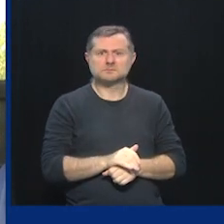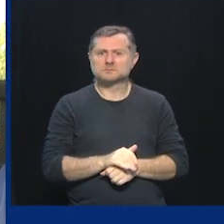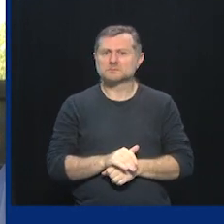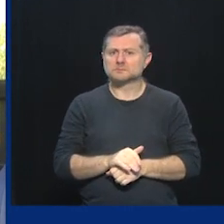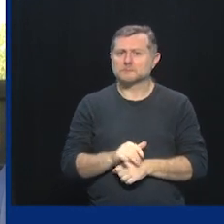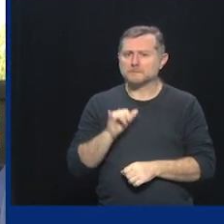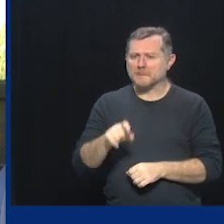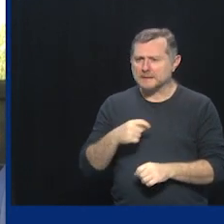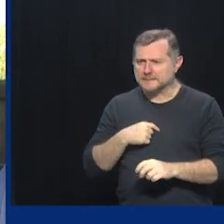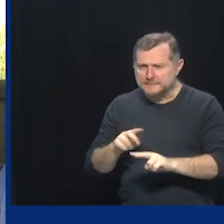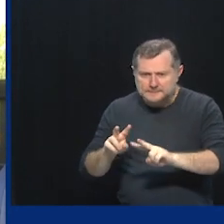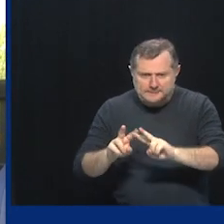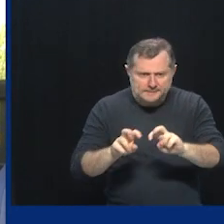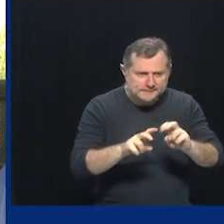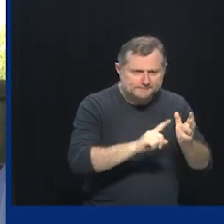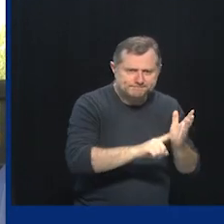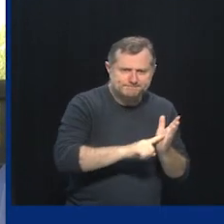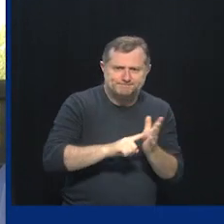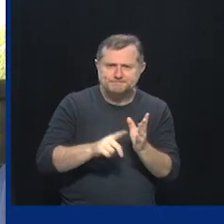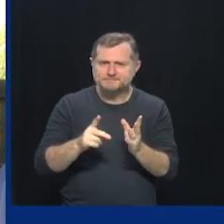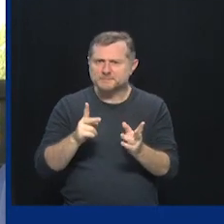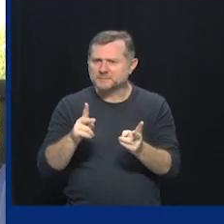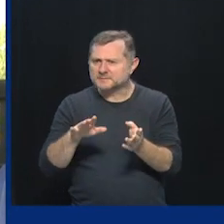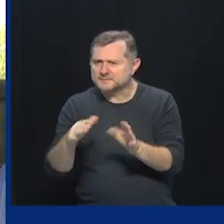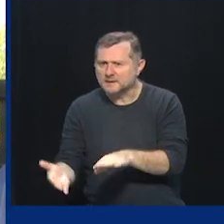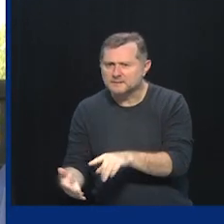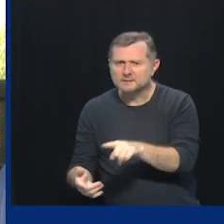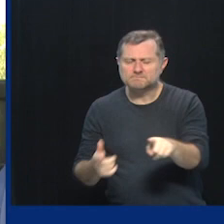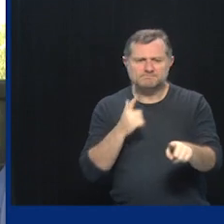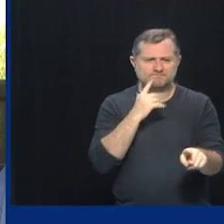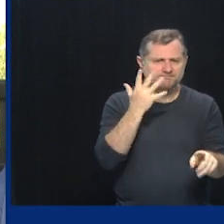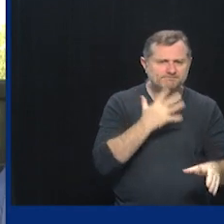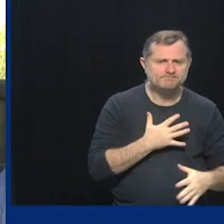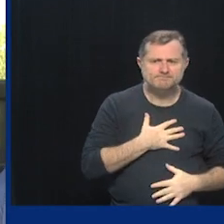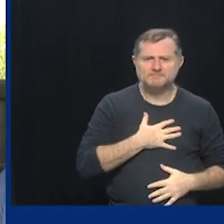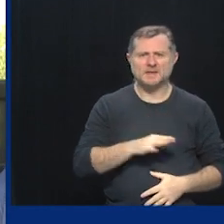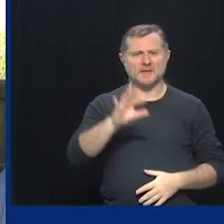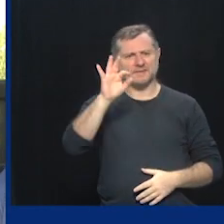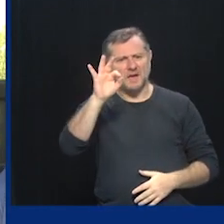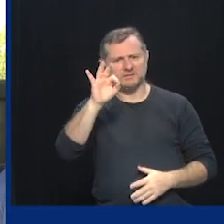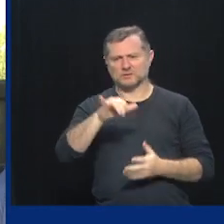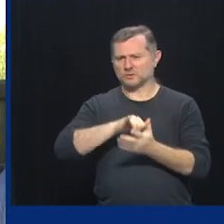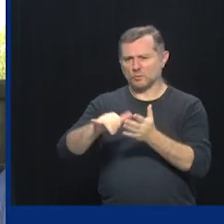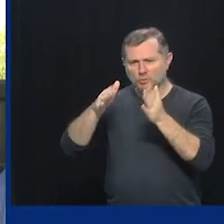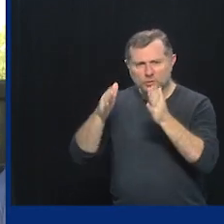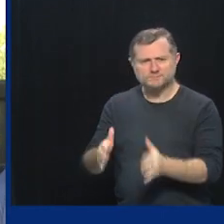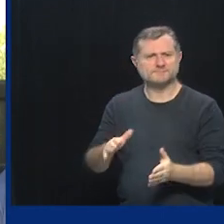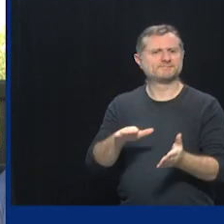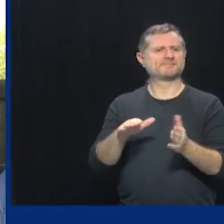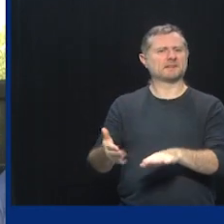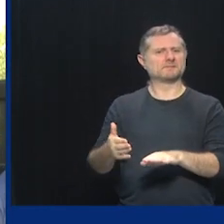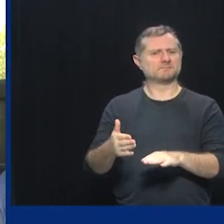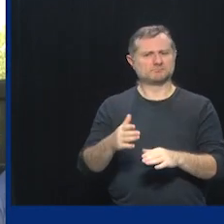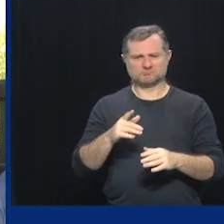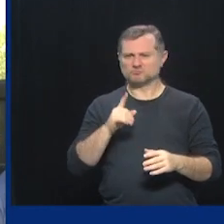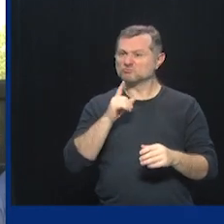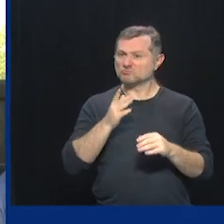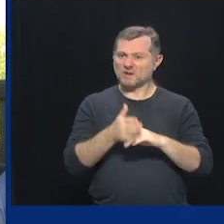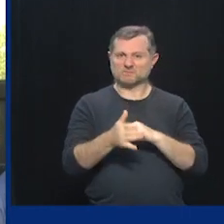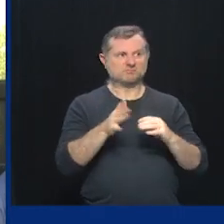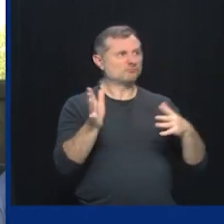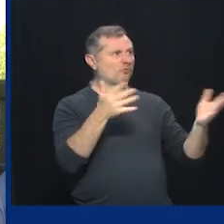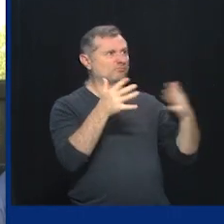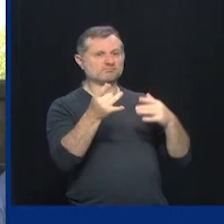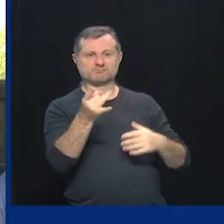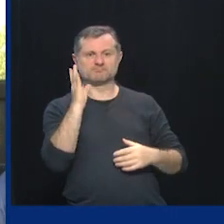loss of life, and there sadly has been the loss of 9 New Yorkers as a result of this horrific storm. And I cannot imagine a family